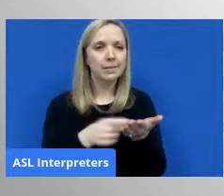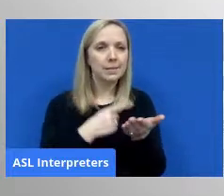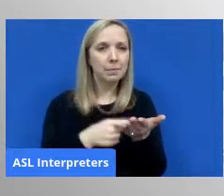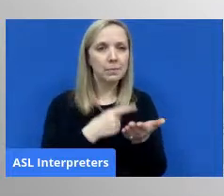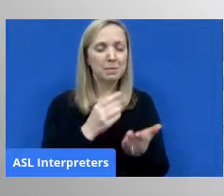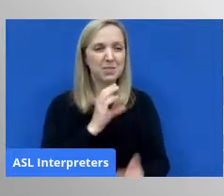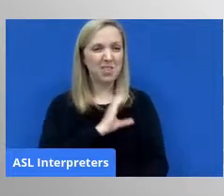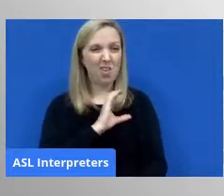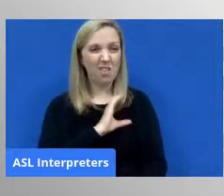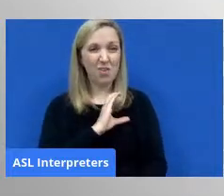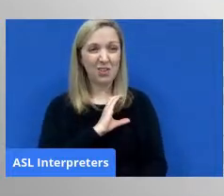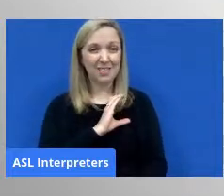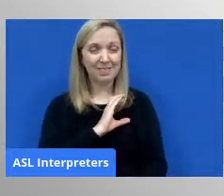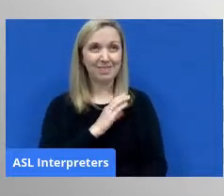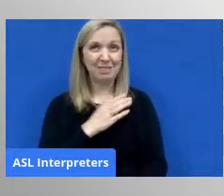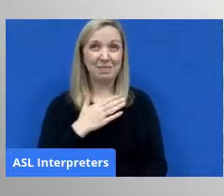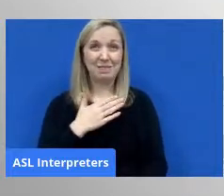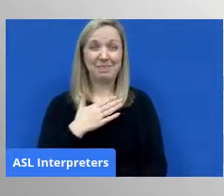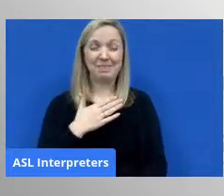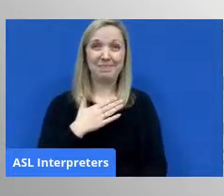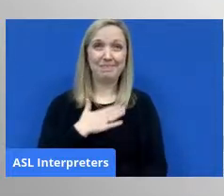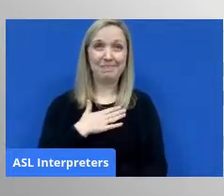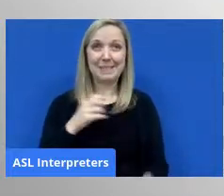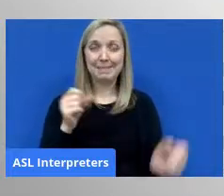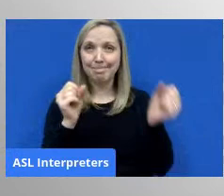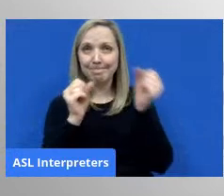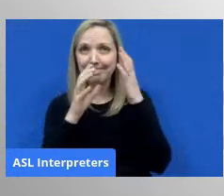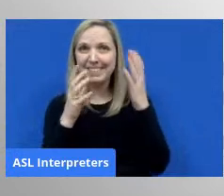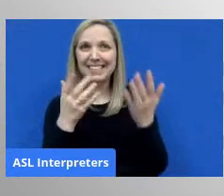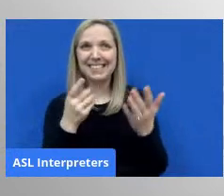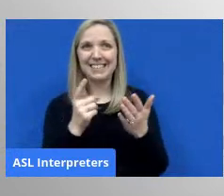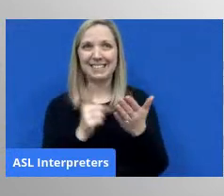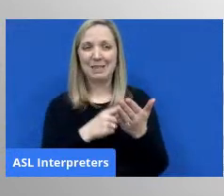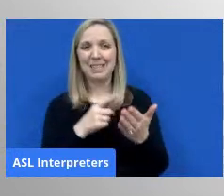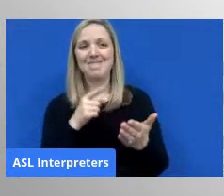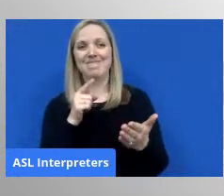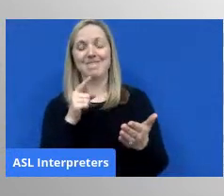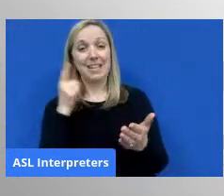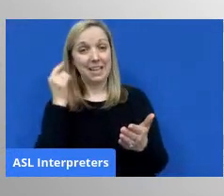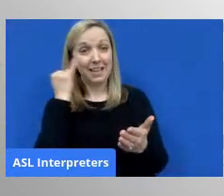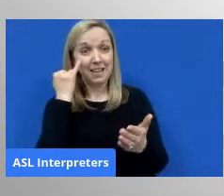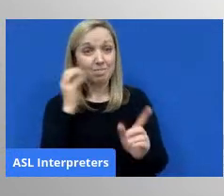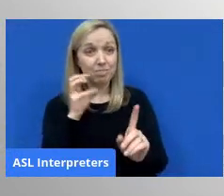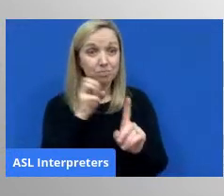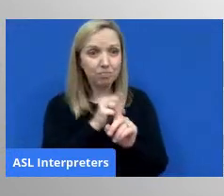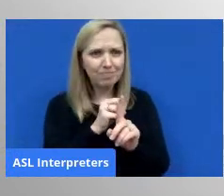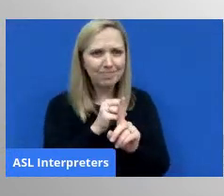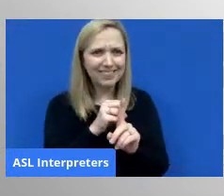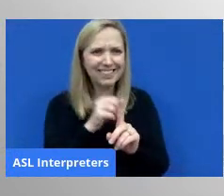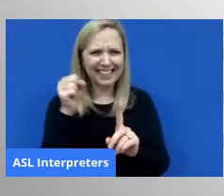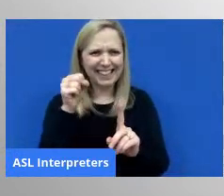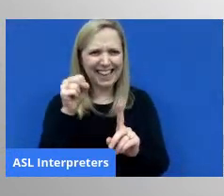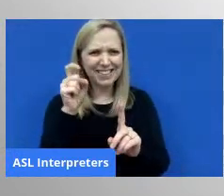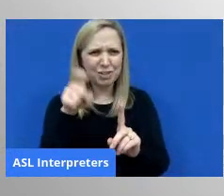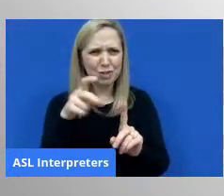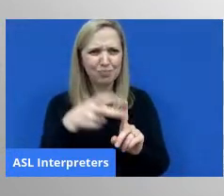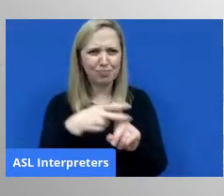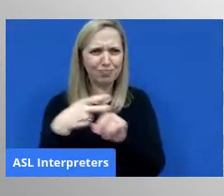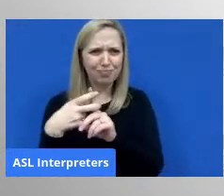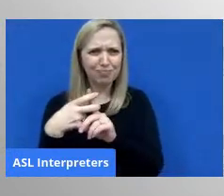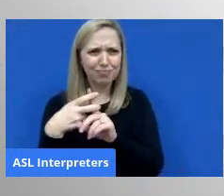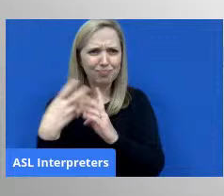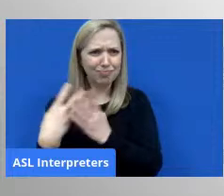be forced to make an arrest because it is a legal violation, whereas